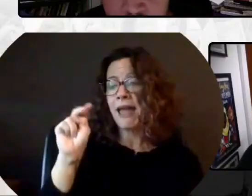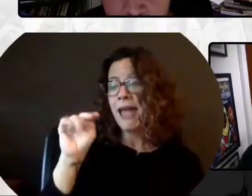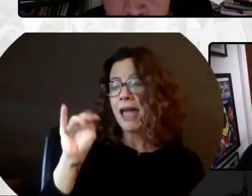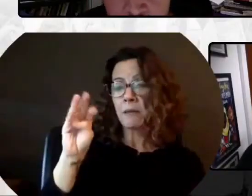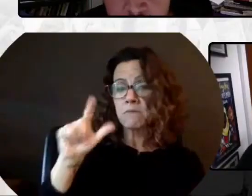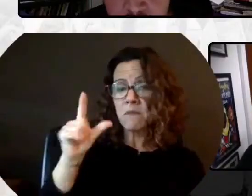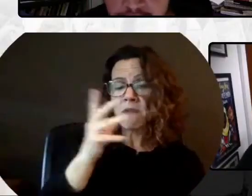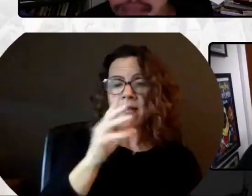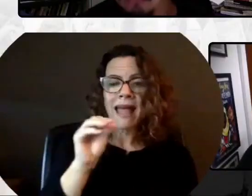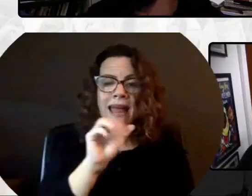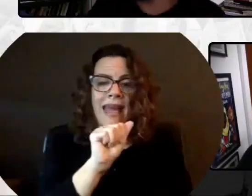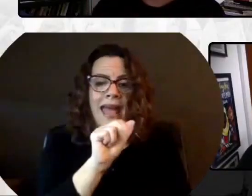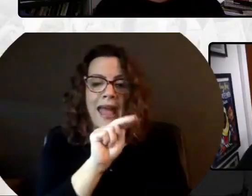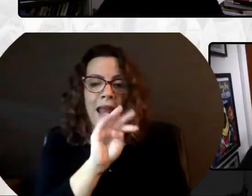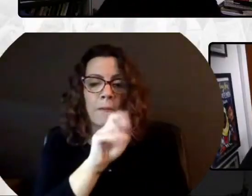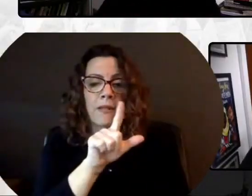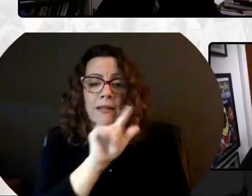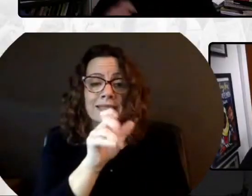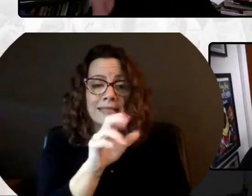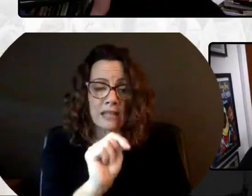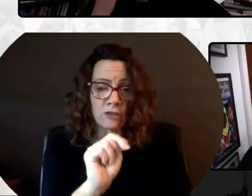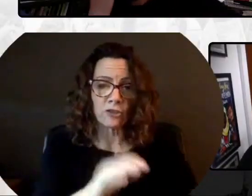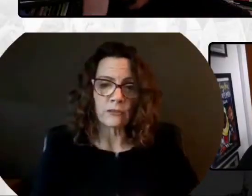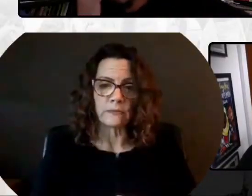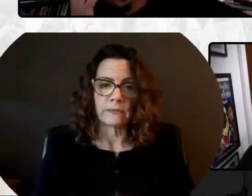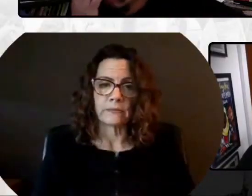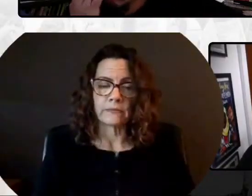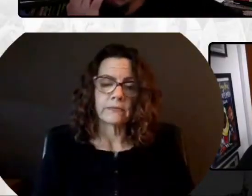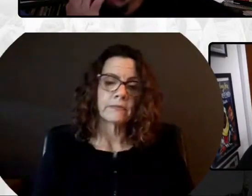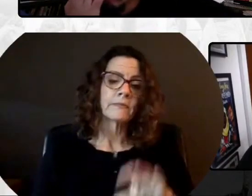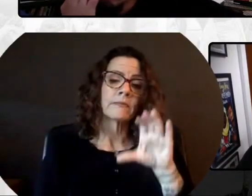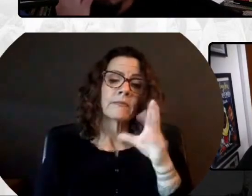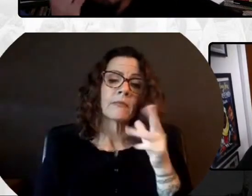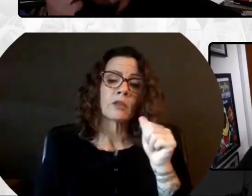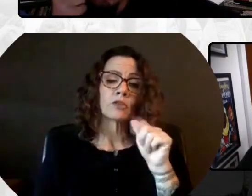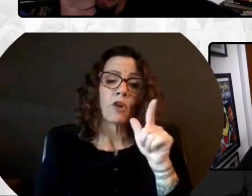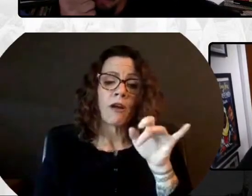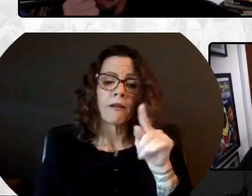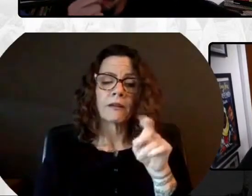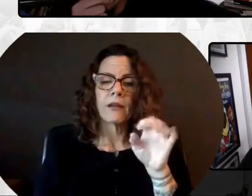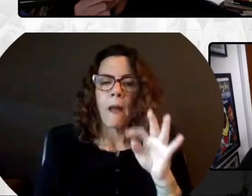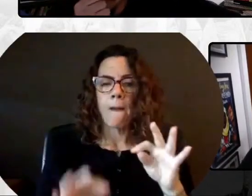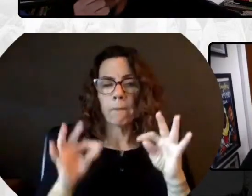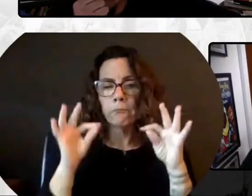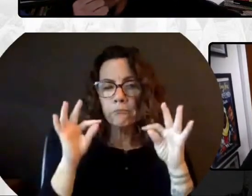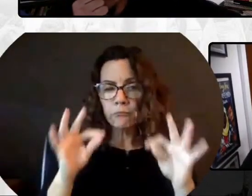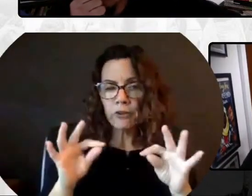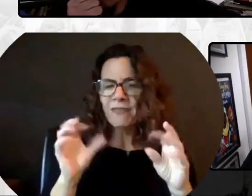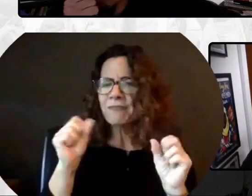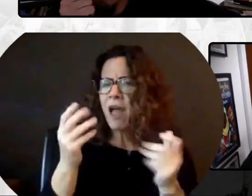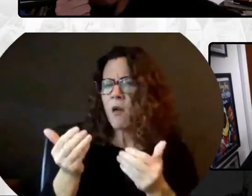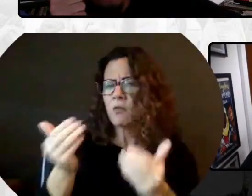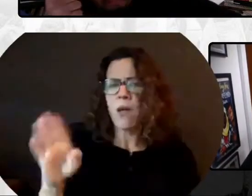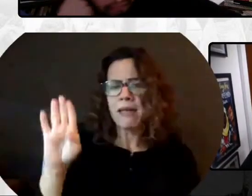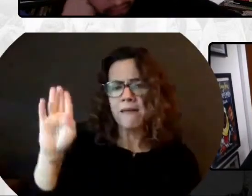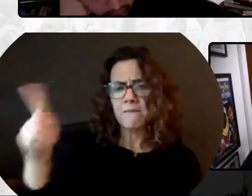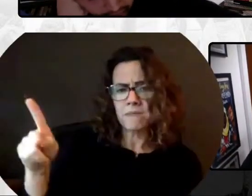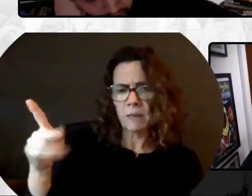Perfect. Oh yeah, go ahead, BP. Or I just want to ask a question that I don't really answer for, but I just want people to think